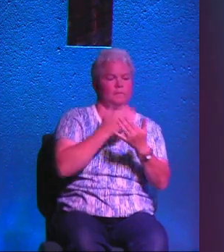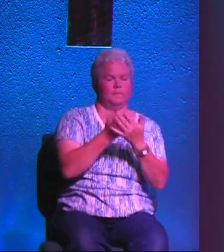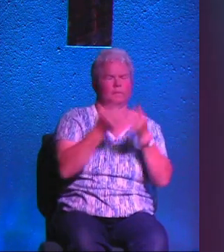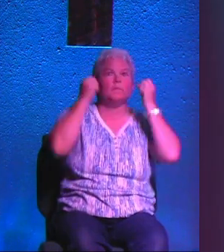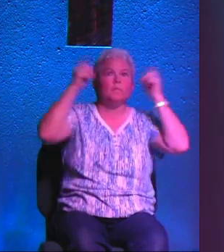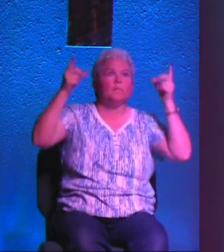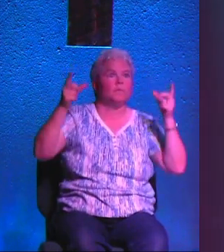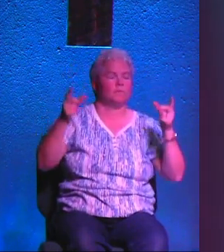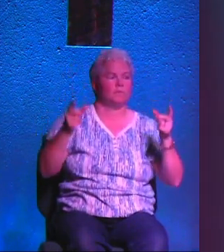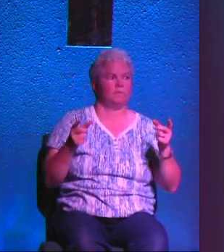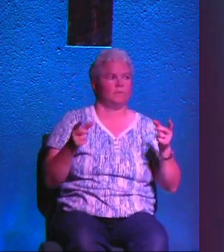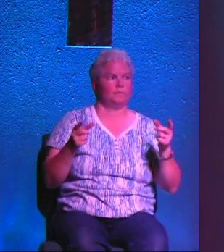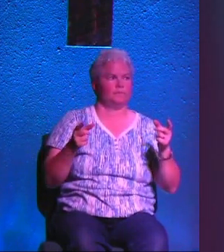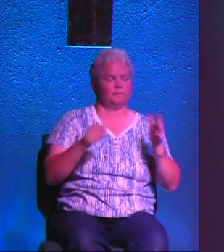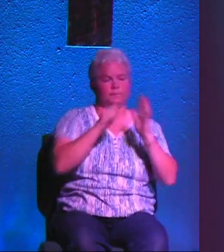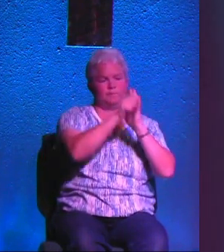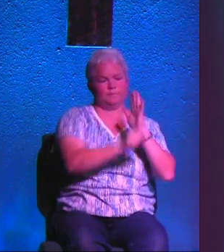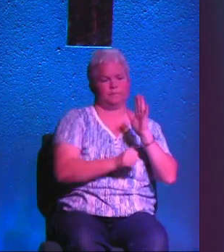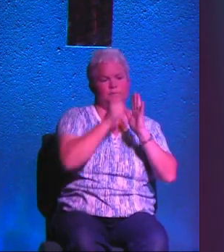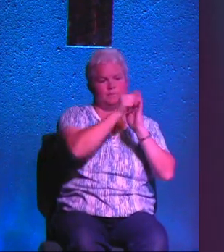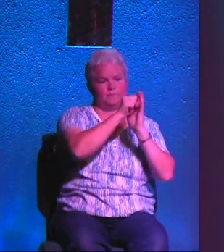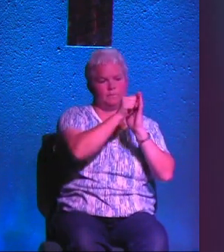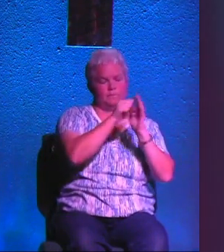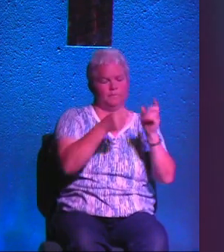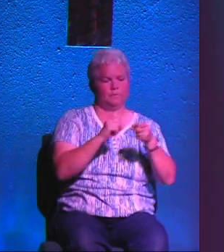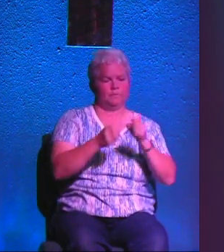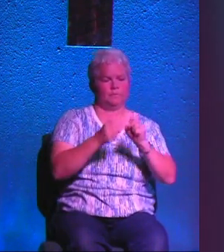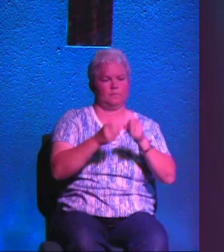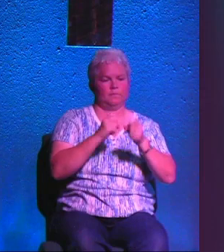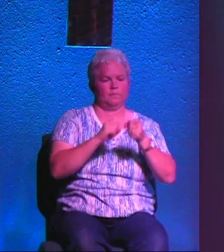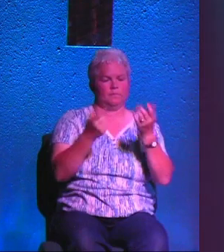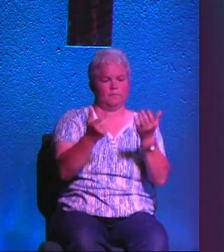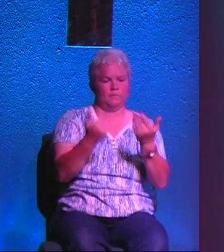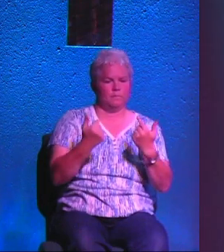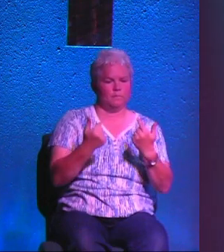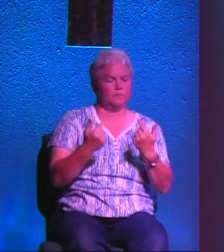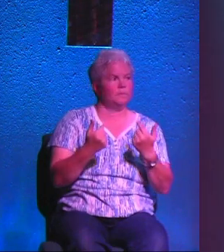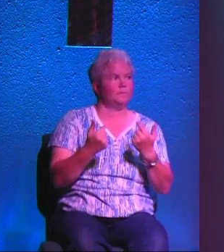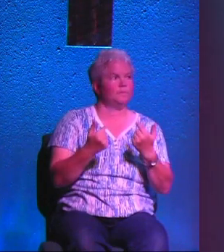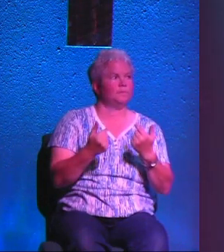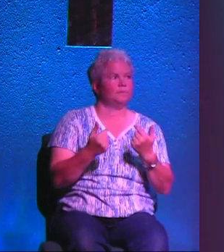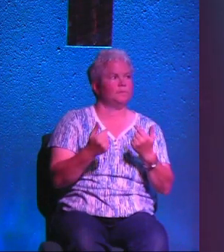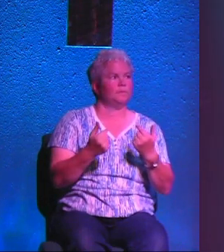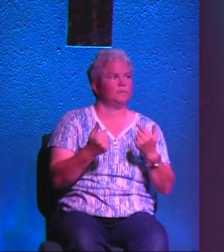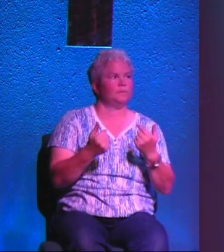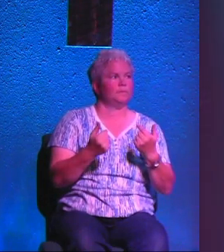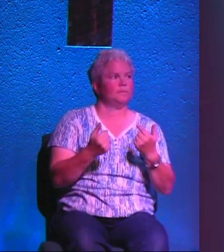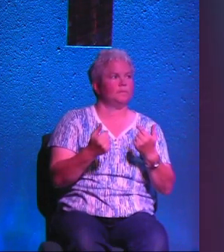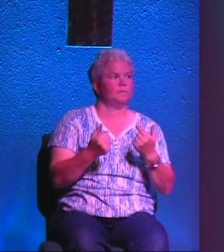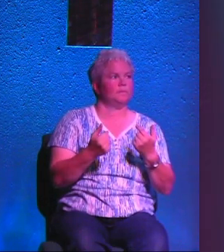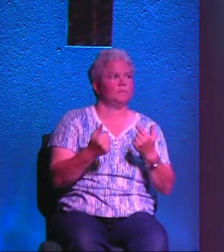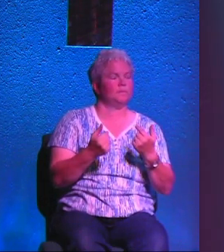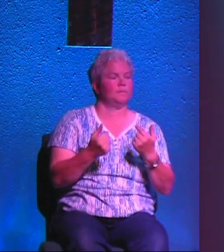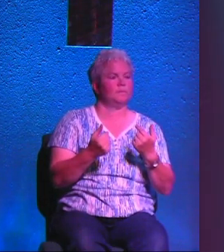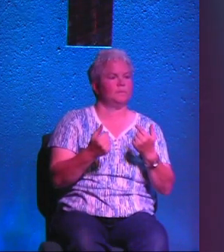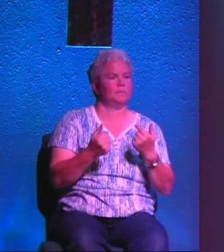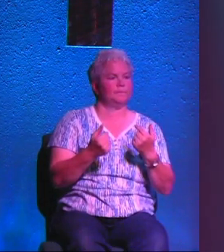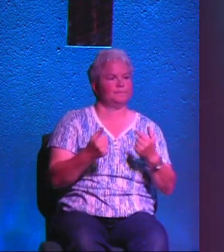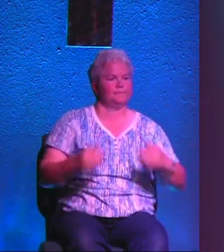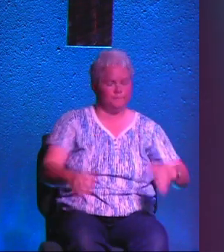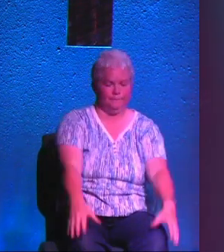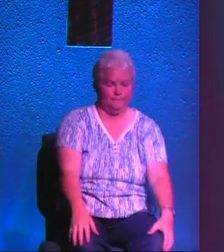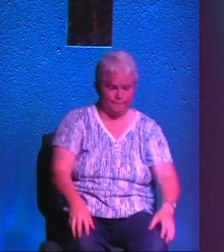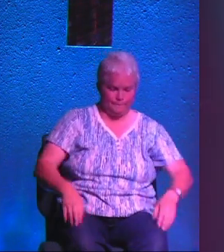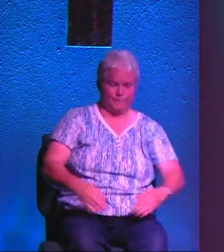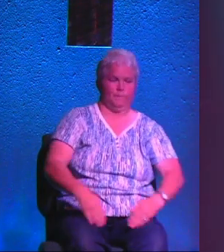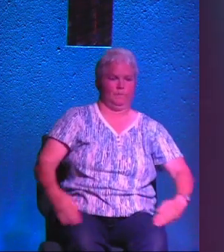too aware of this seasonal change when it comes, right? You guys aren't in shorts. Probably a couple